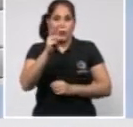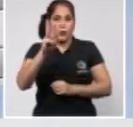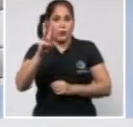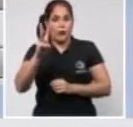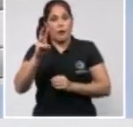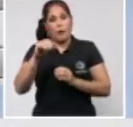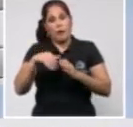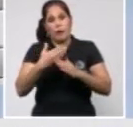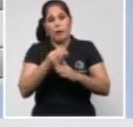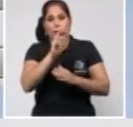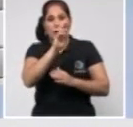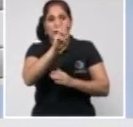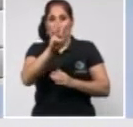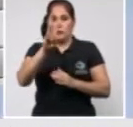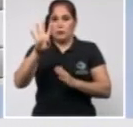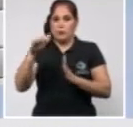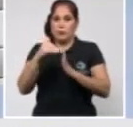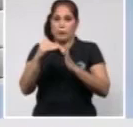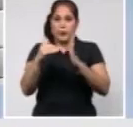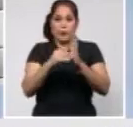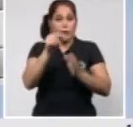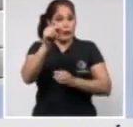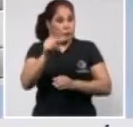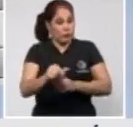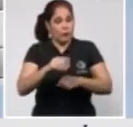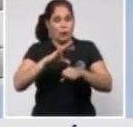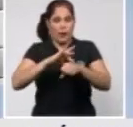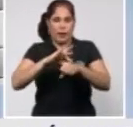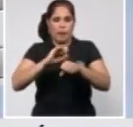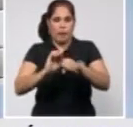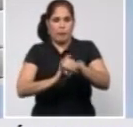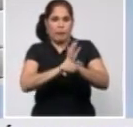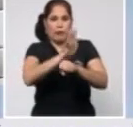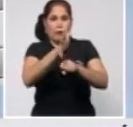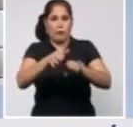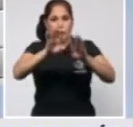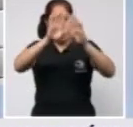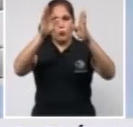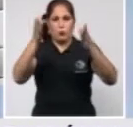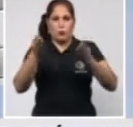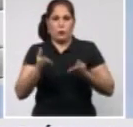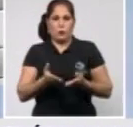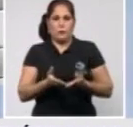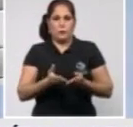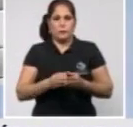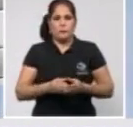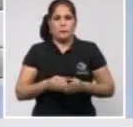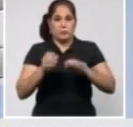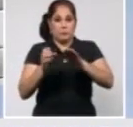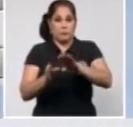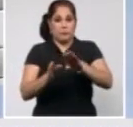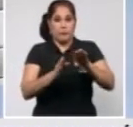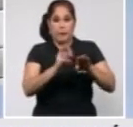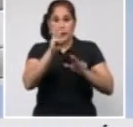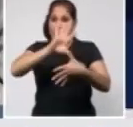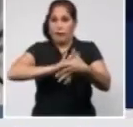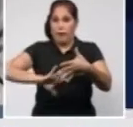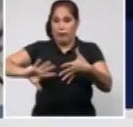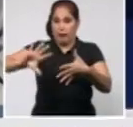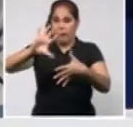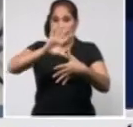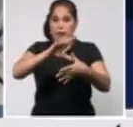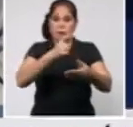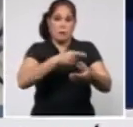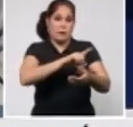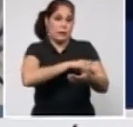1,002,678 COVID-19 fatalities, and a mortality rate of 2.99%.